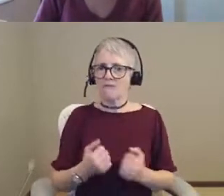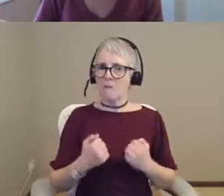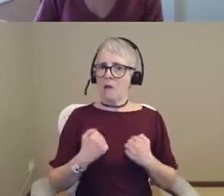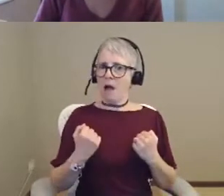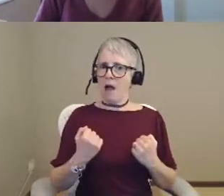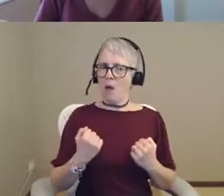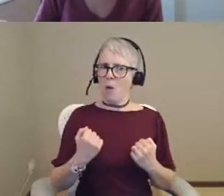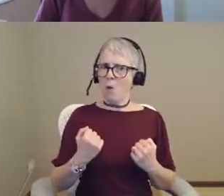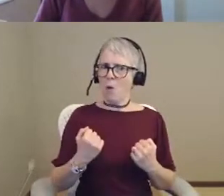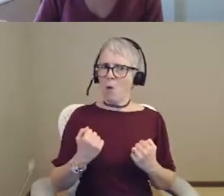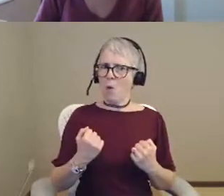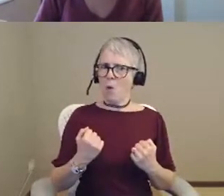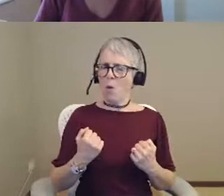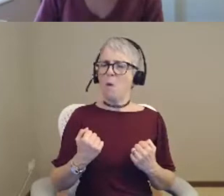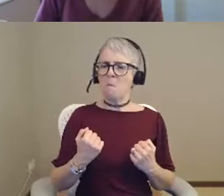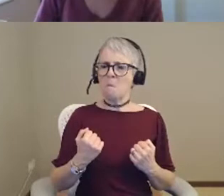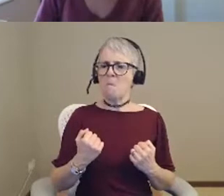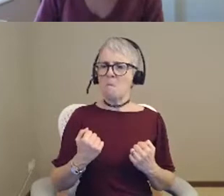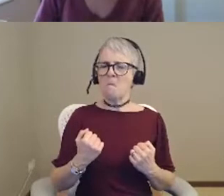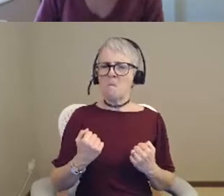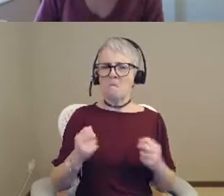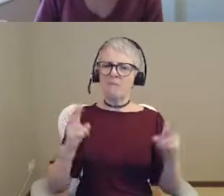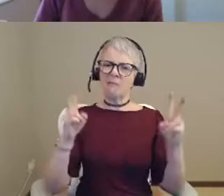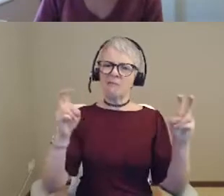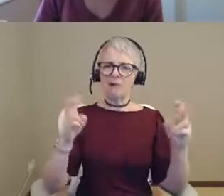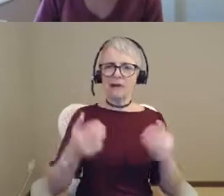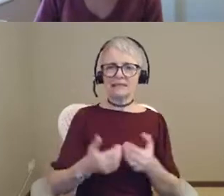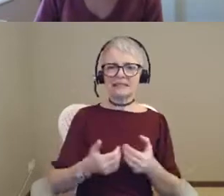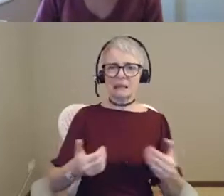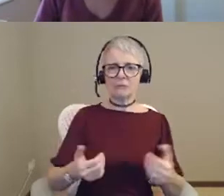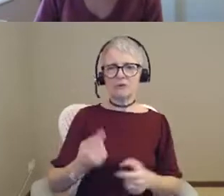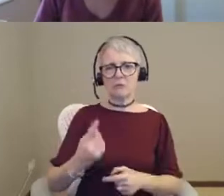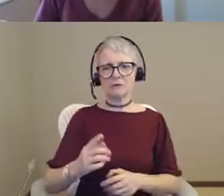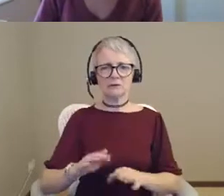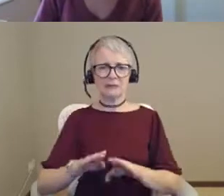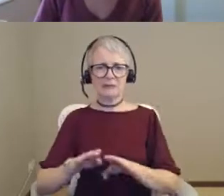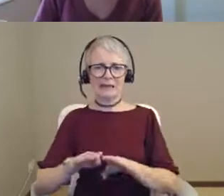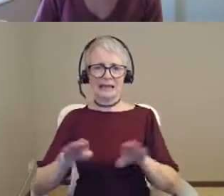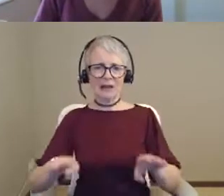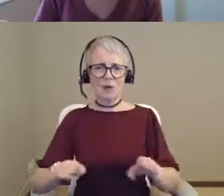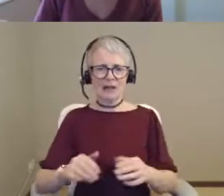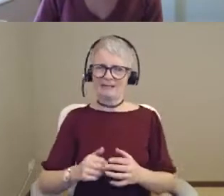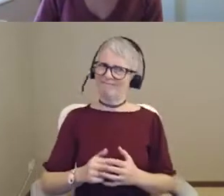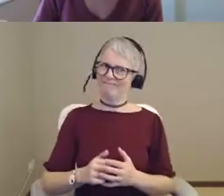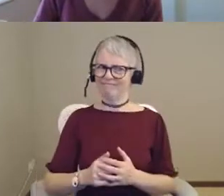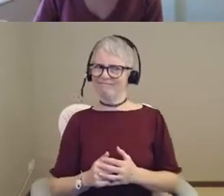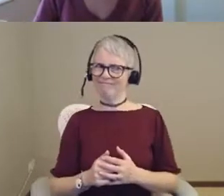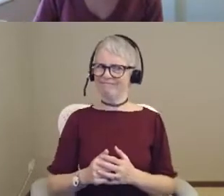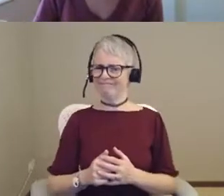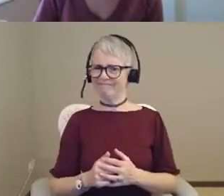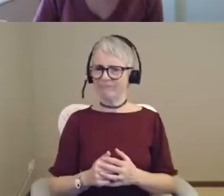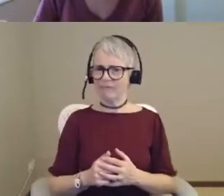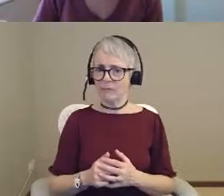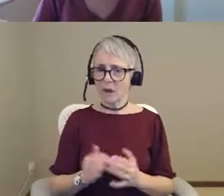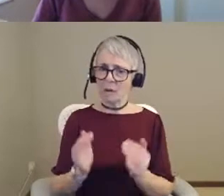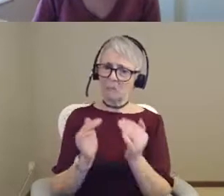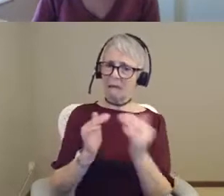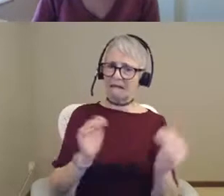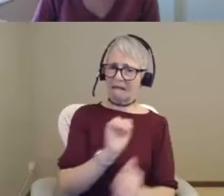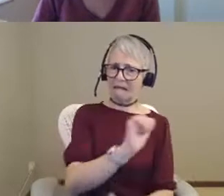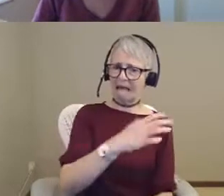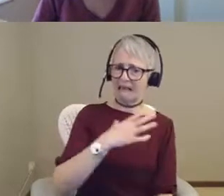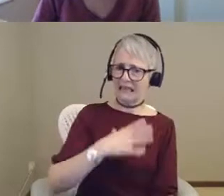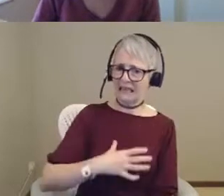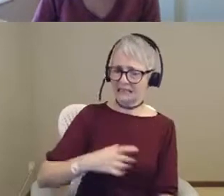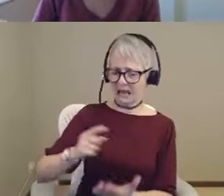separate but equal kind of clause of something that was, you know, quote unquote, it met the accessibility needs. And I looked at it,